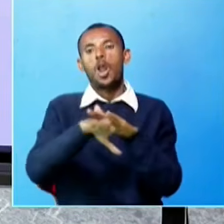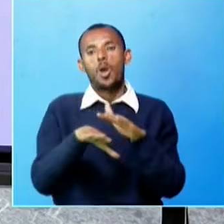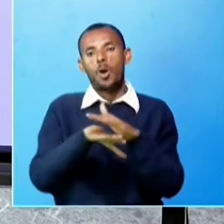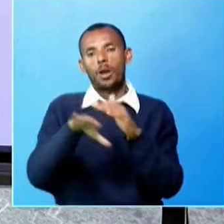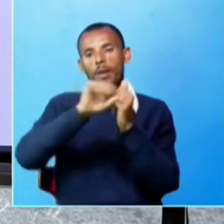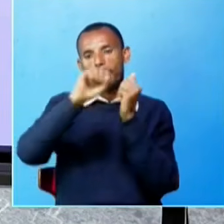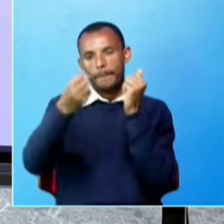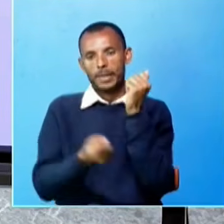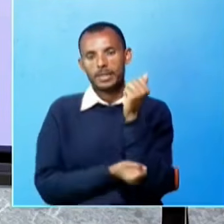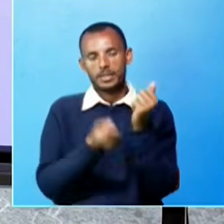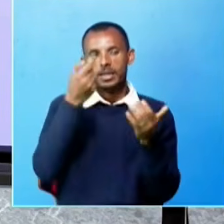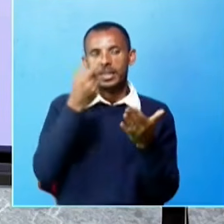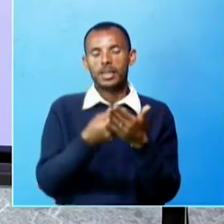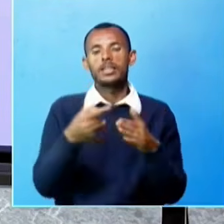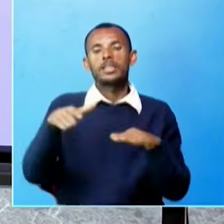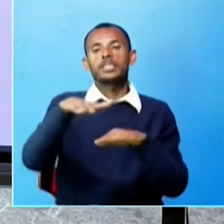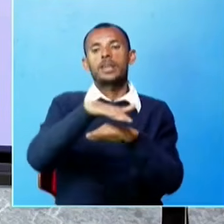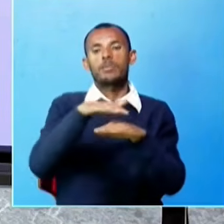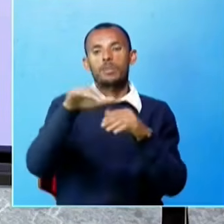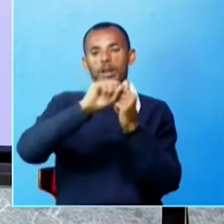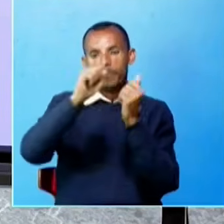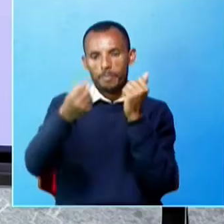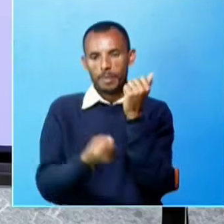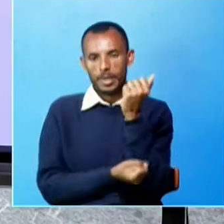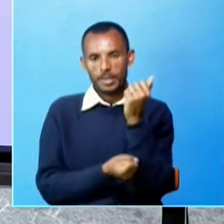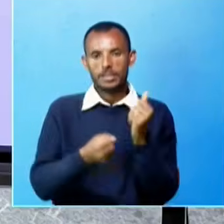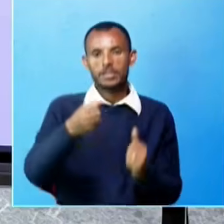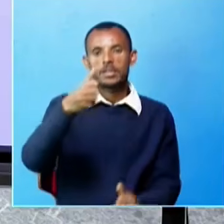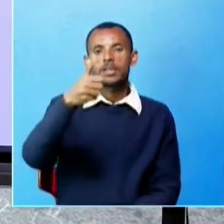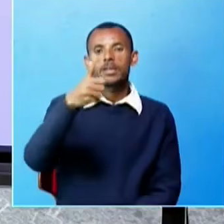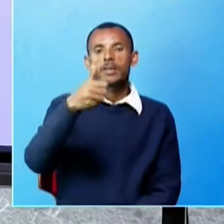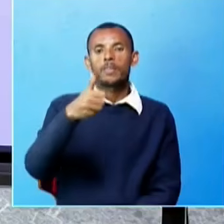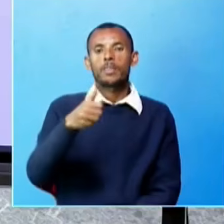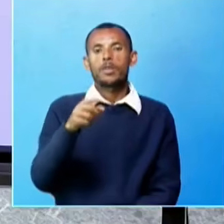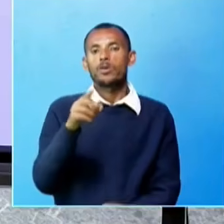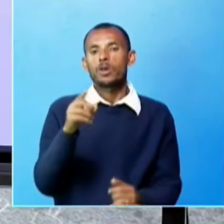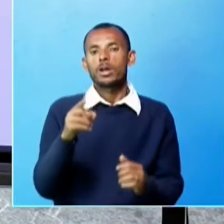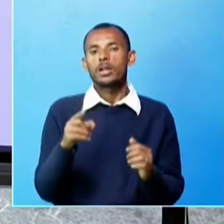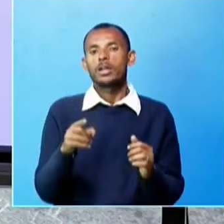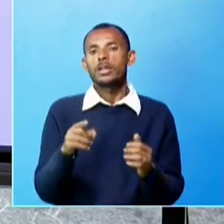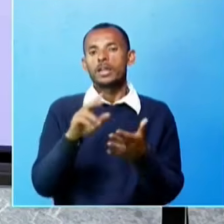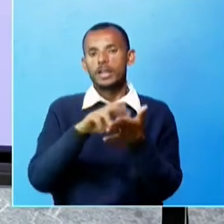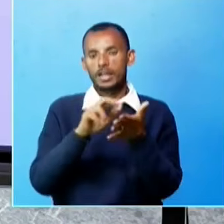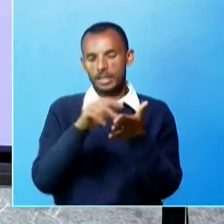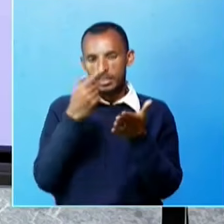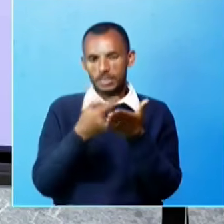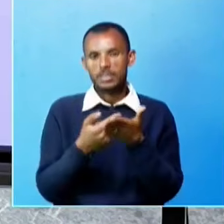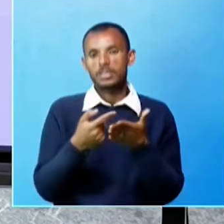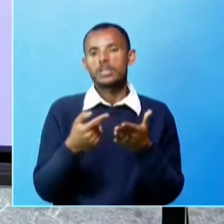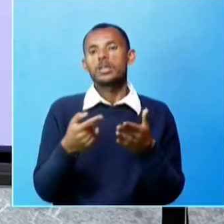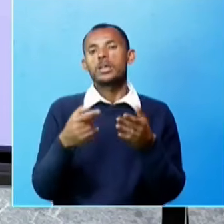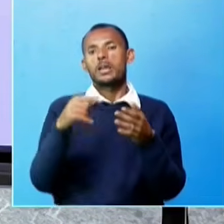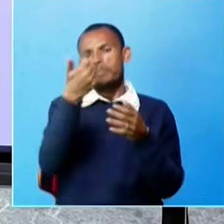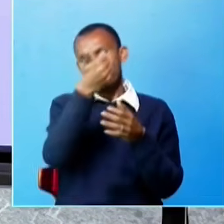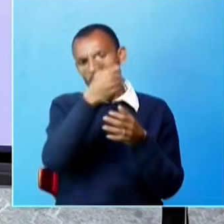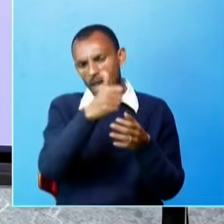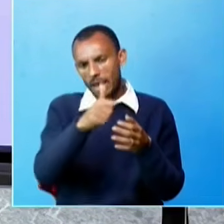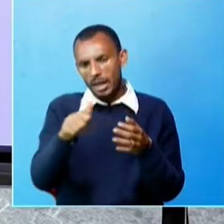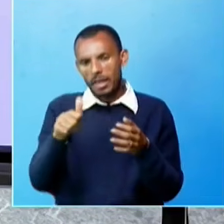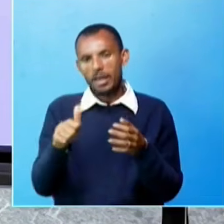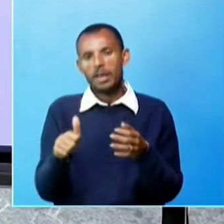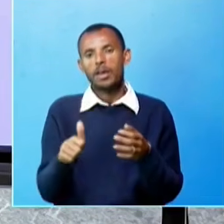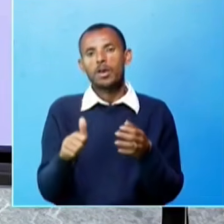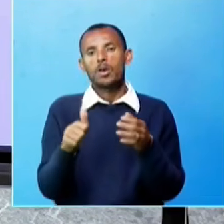here the upper base is A, B, you can read in this way or in any order.